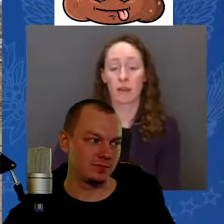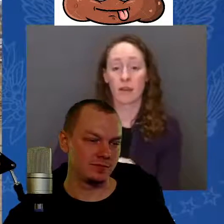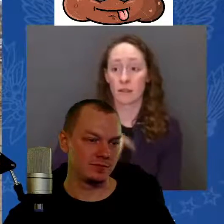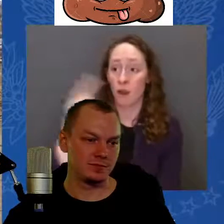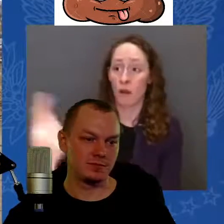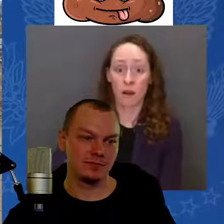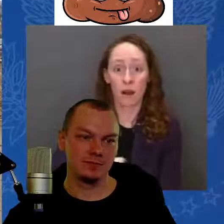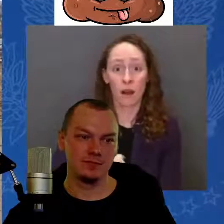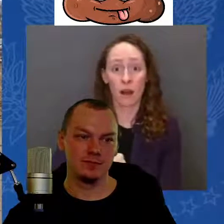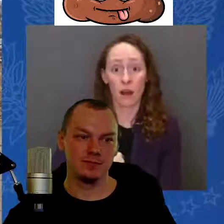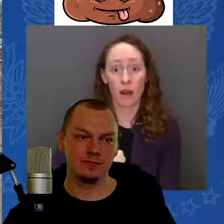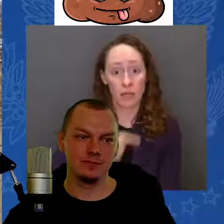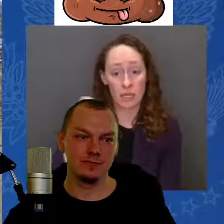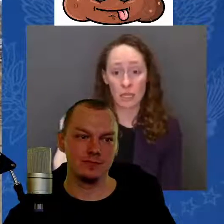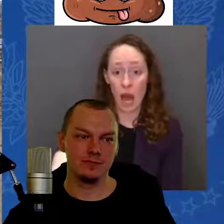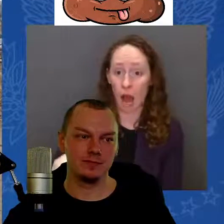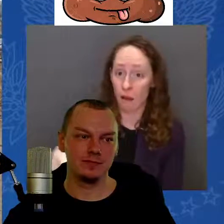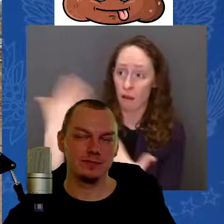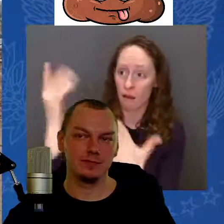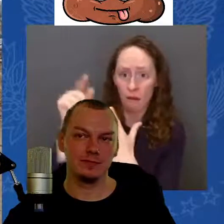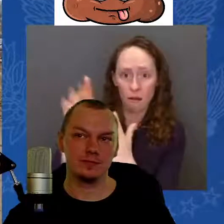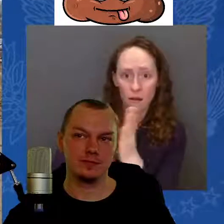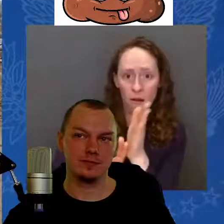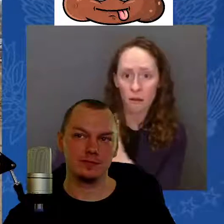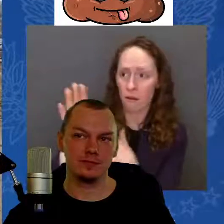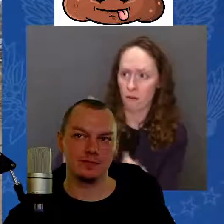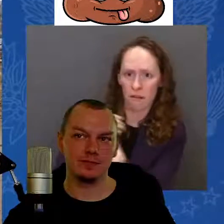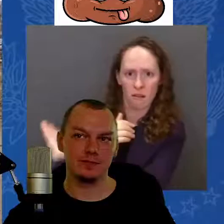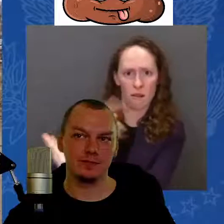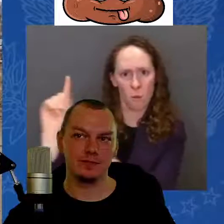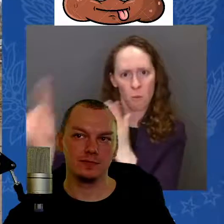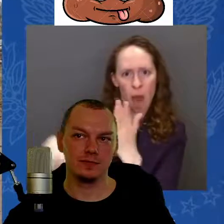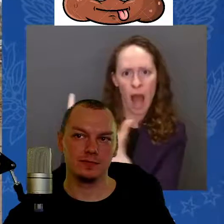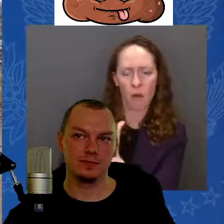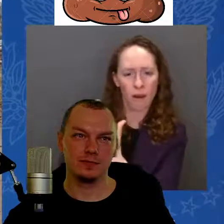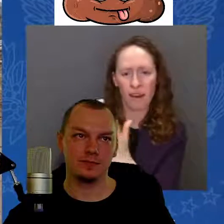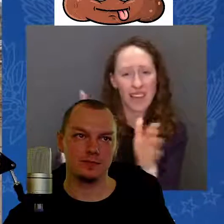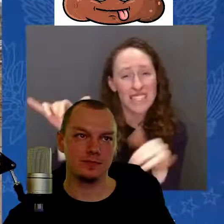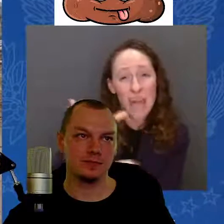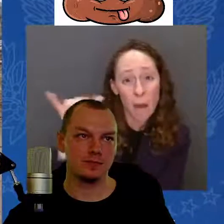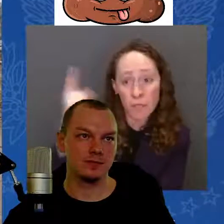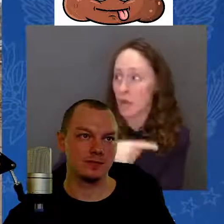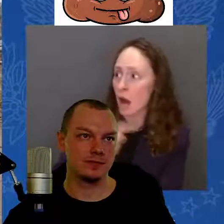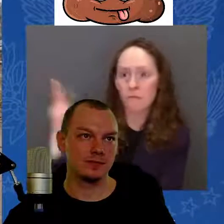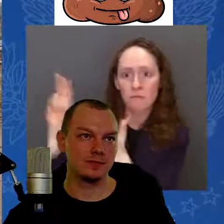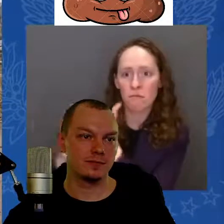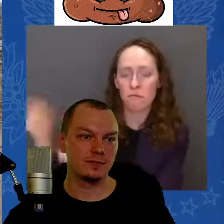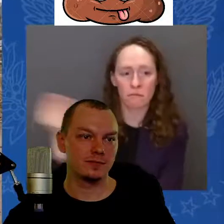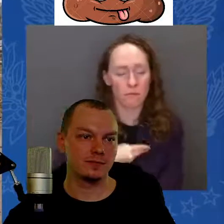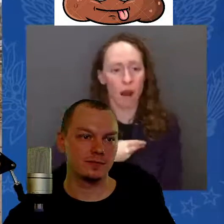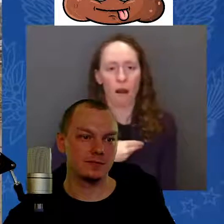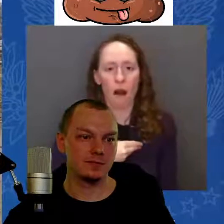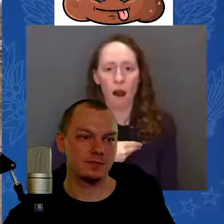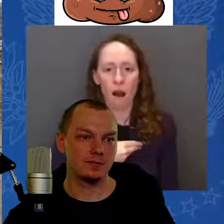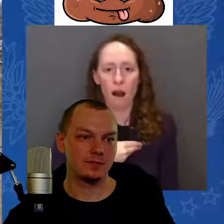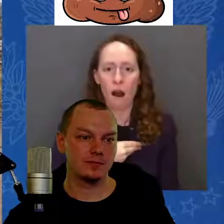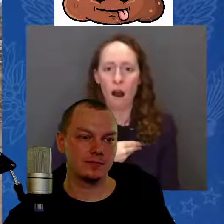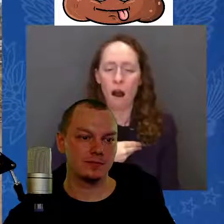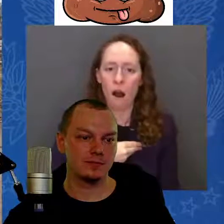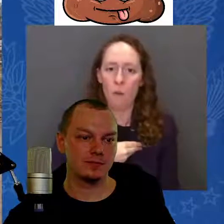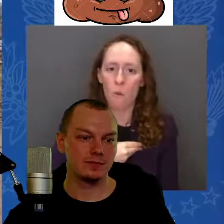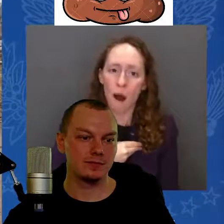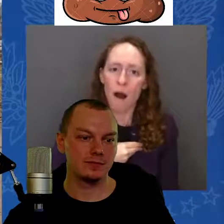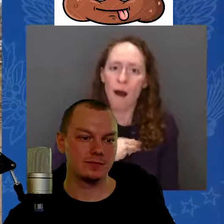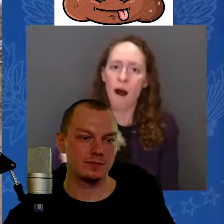the end of the day, it was back. He expedited it, and the people of Mississippi, Mr. President, appreciate it. The second thing he said that